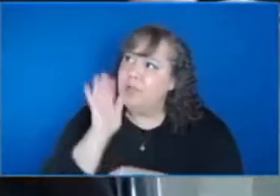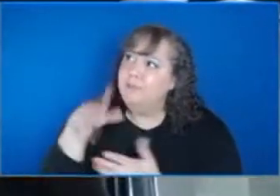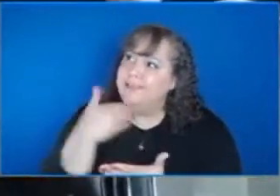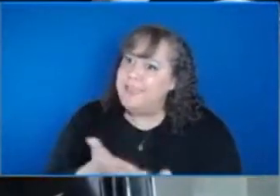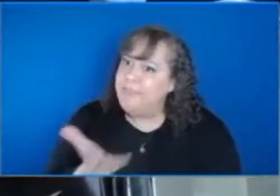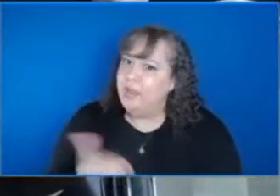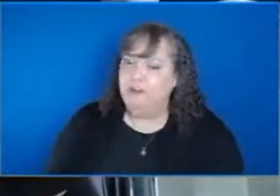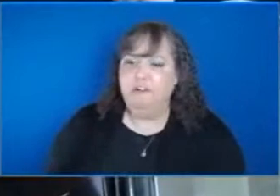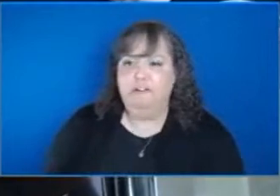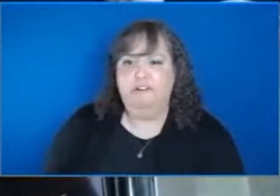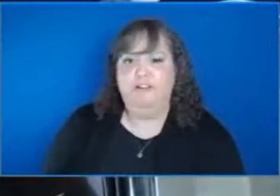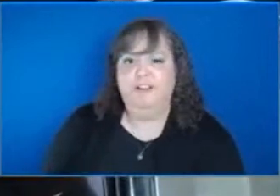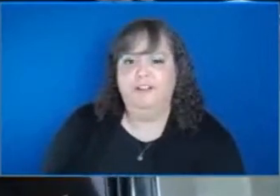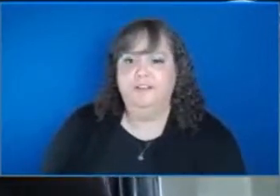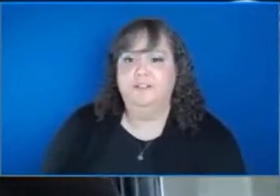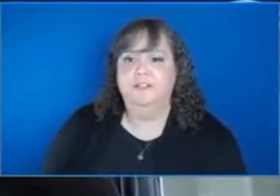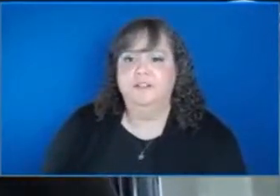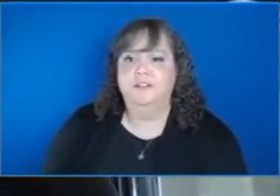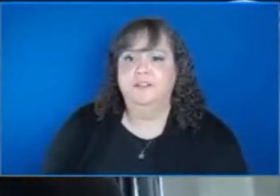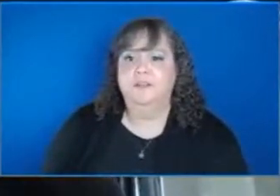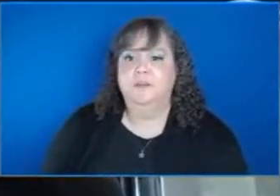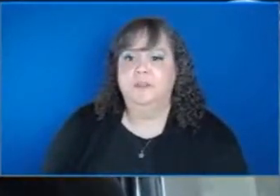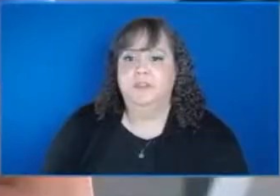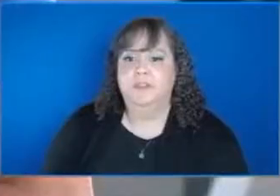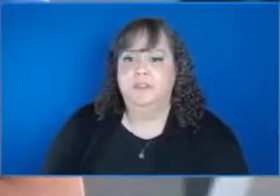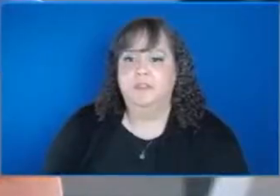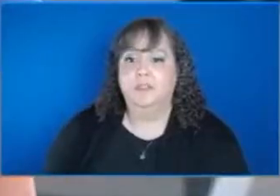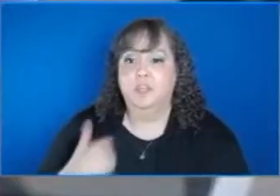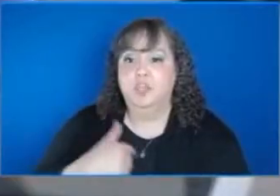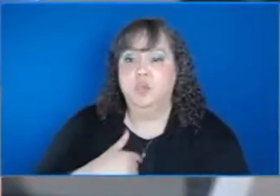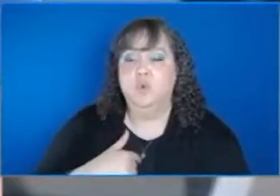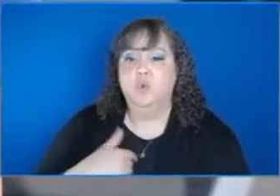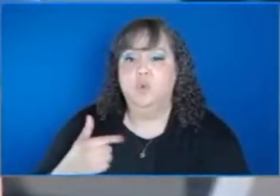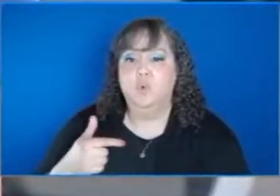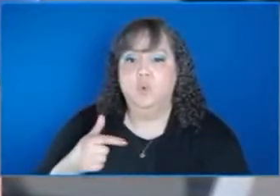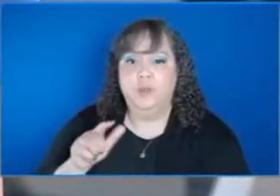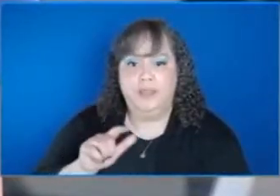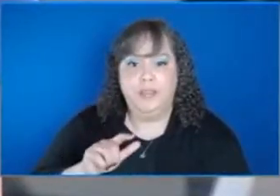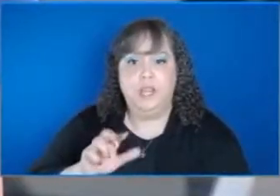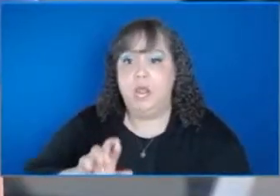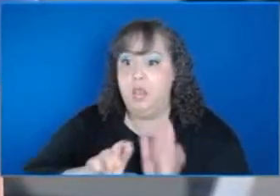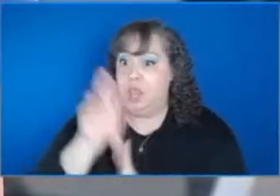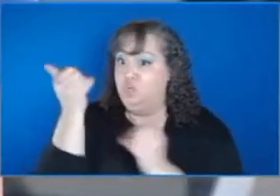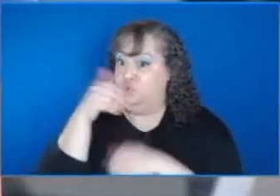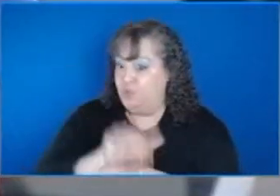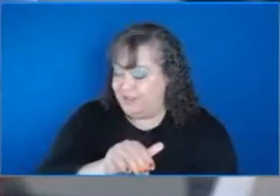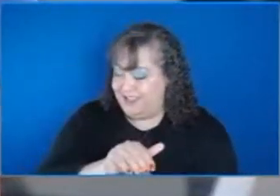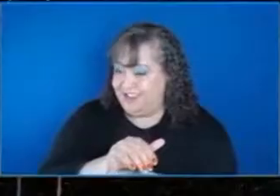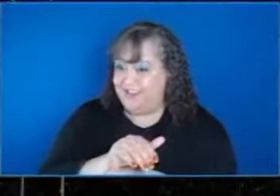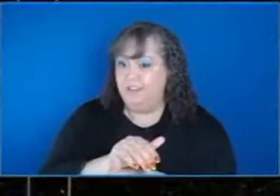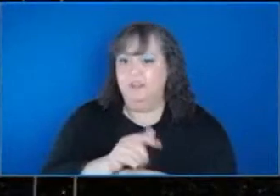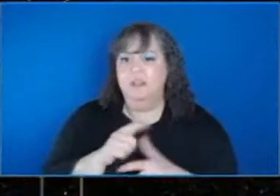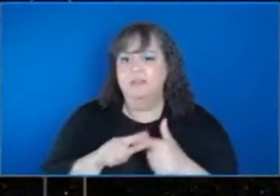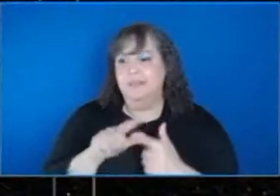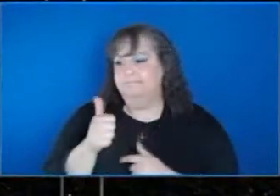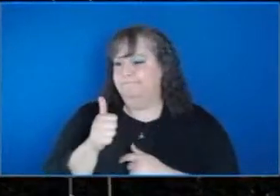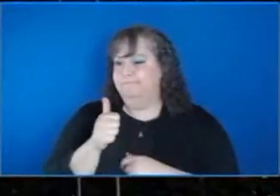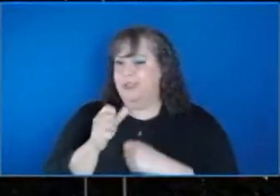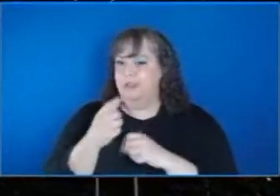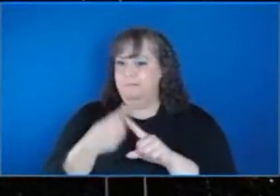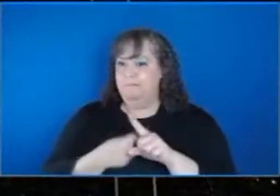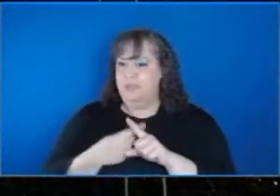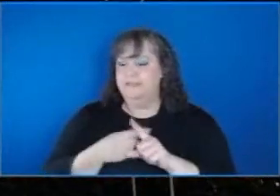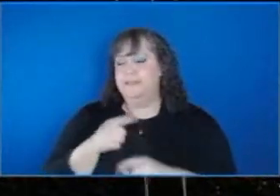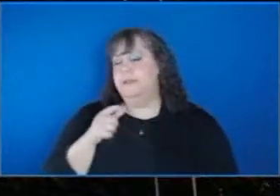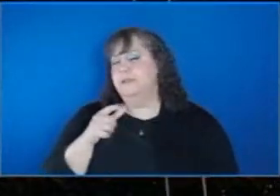once we launch tonight, and then it'll be 10 months. So late September of 2022 is going to be the smashing